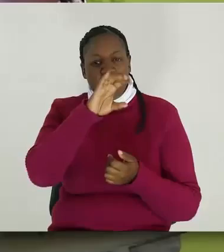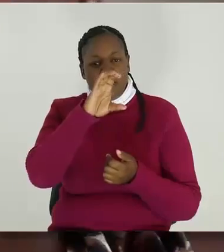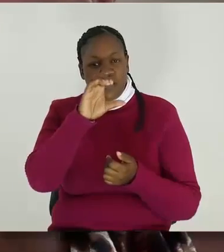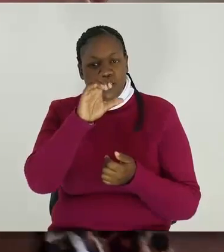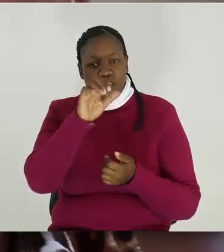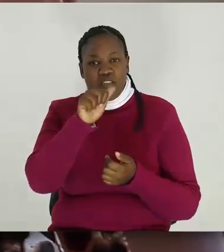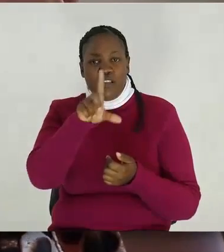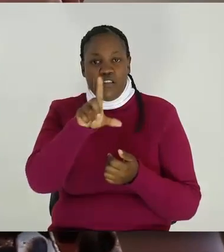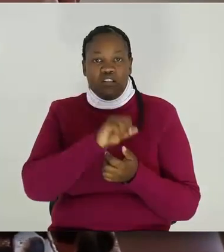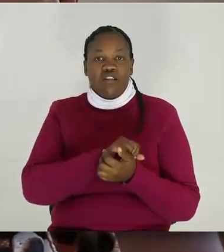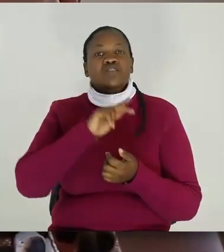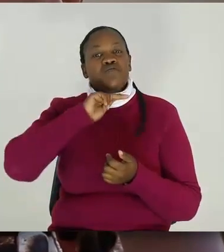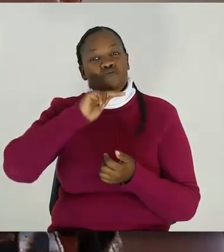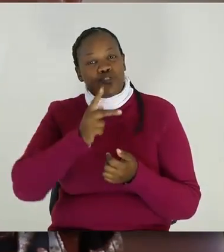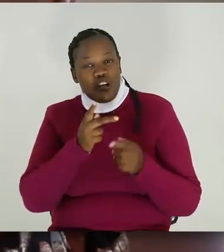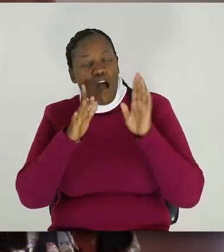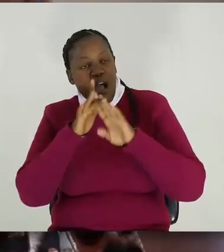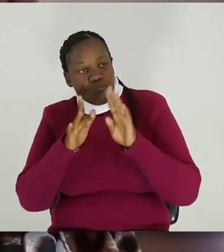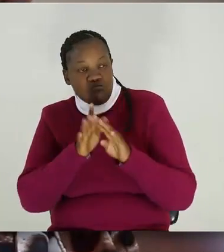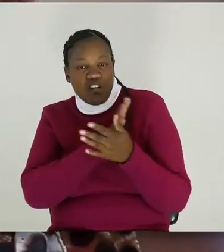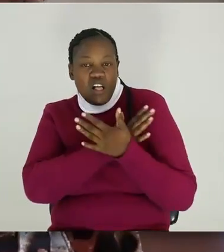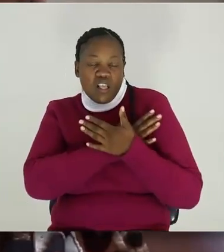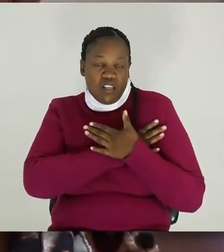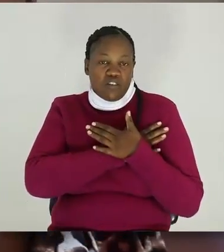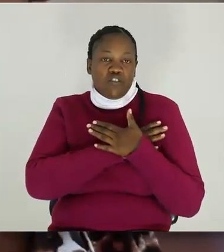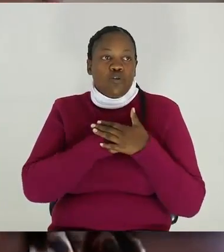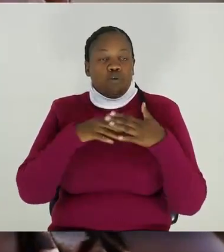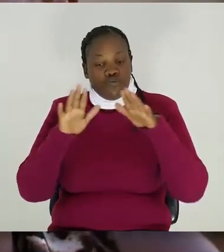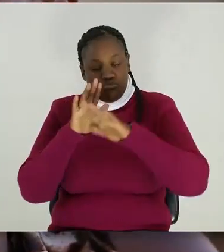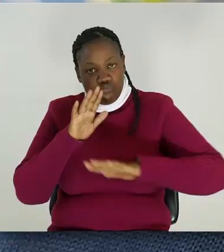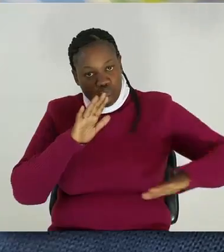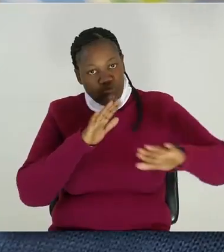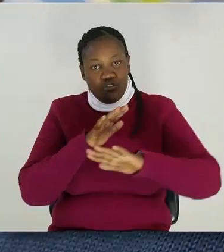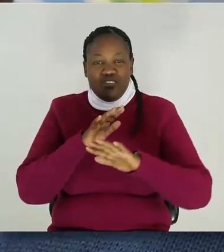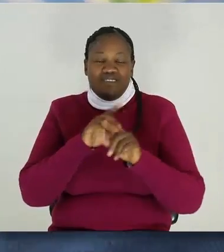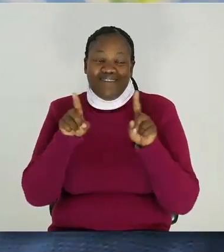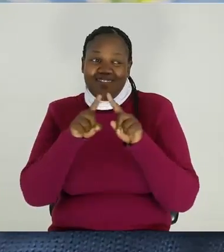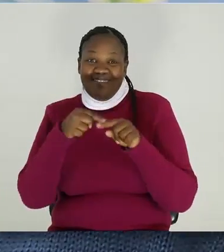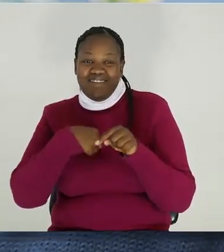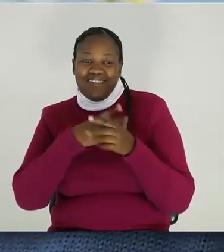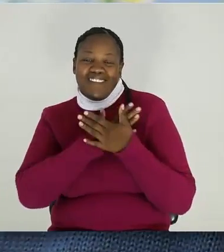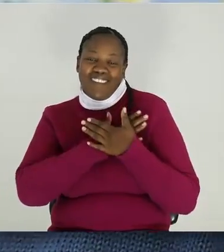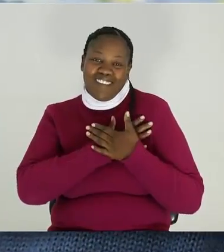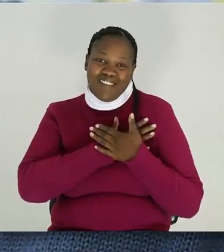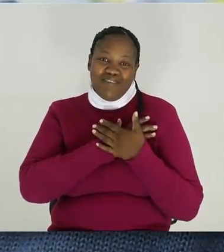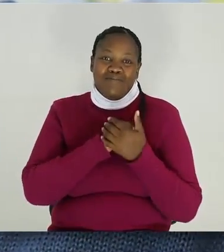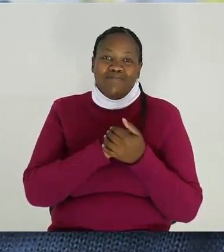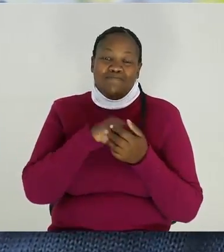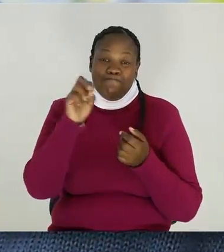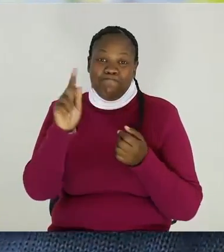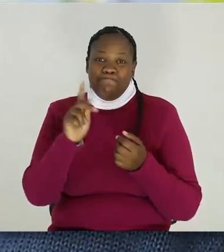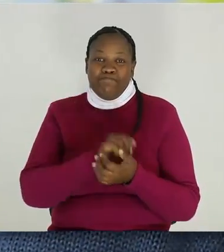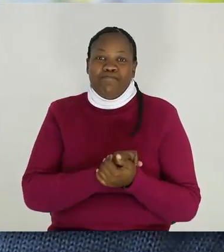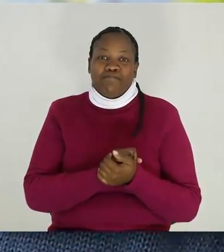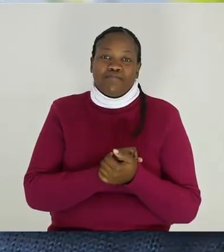poem. Like a person longing for someone else or feeling lonesome. Yeah, there are a lot of sad songs